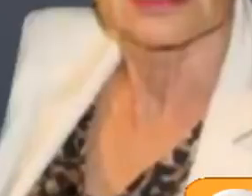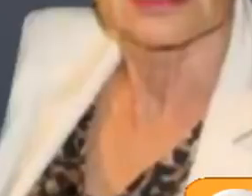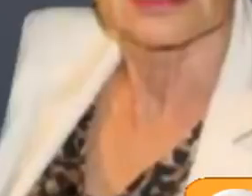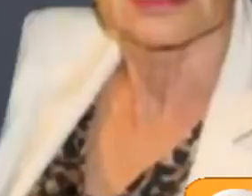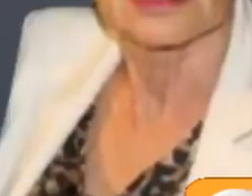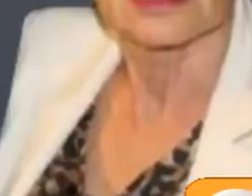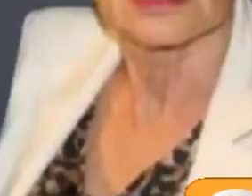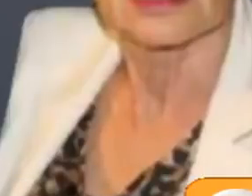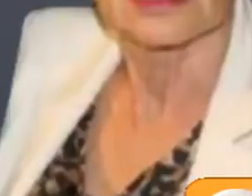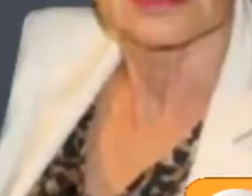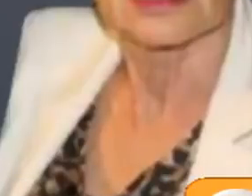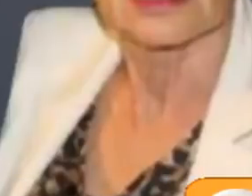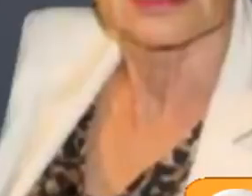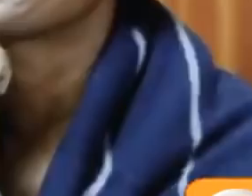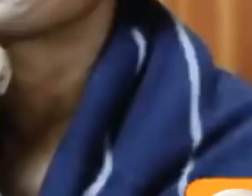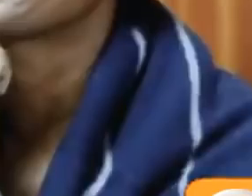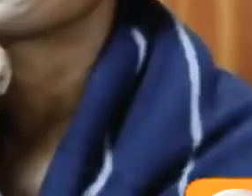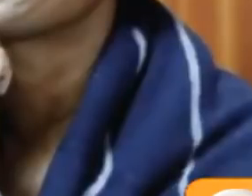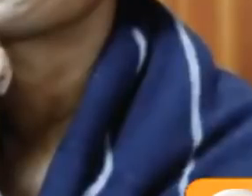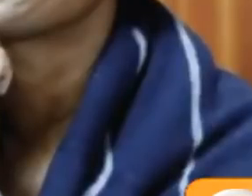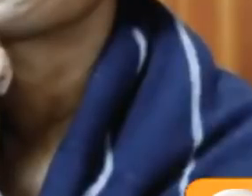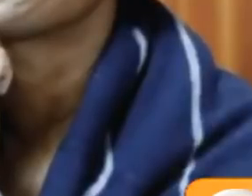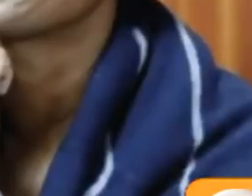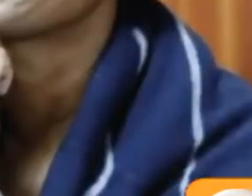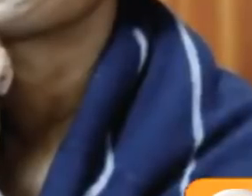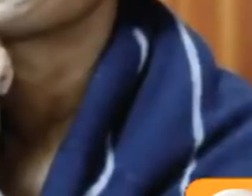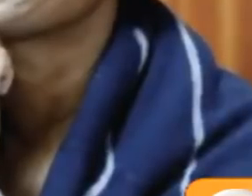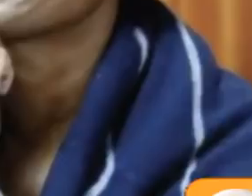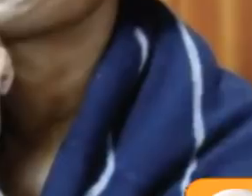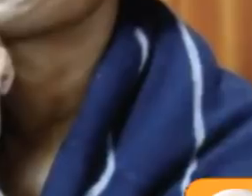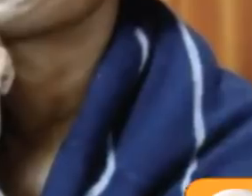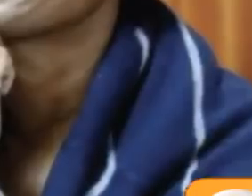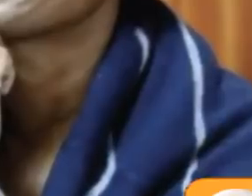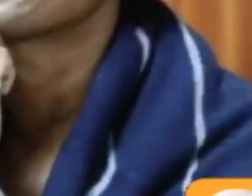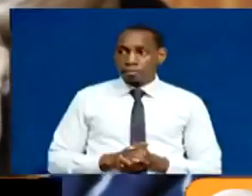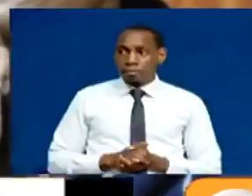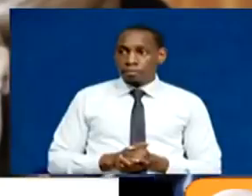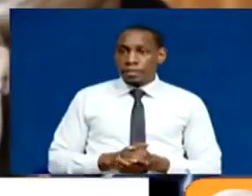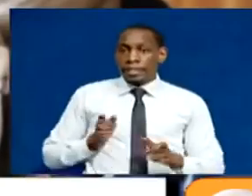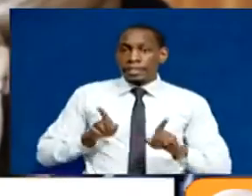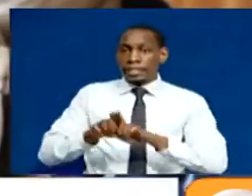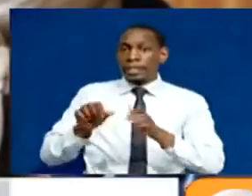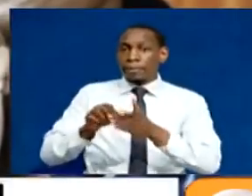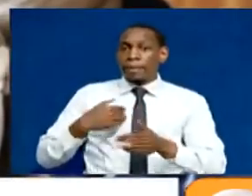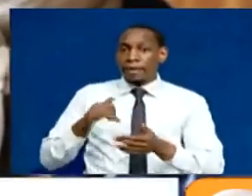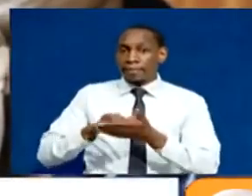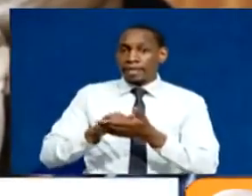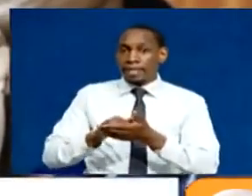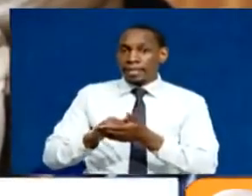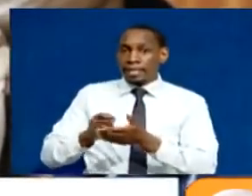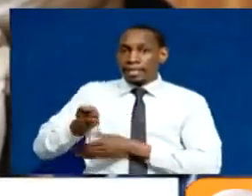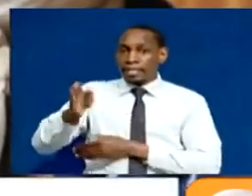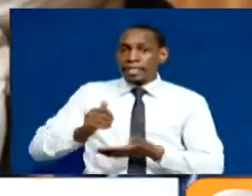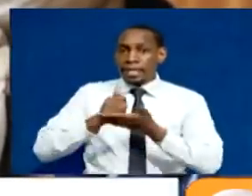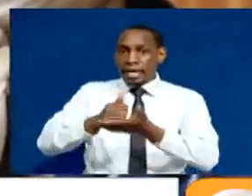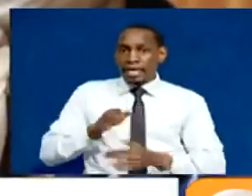possible culpability in the murder of my brother. Van Straten also taking issue with allegations that Sankale aided Wairimu in